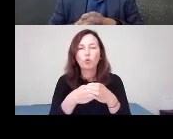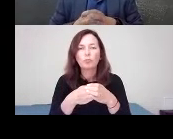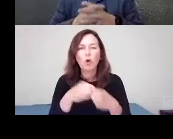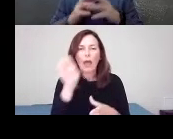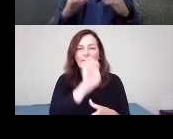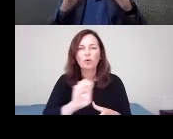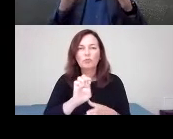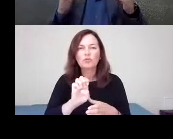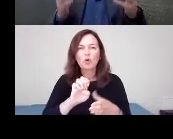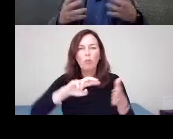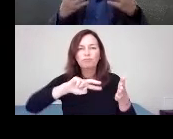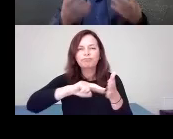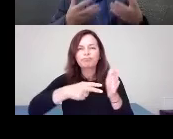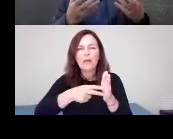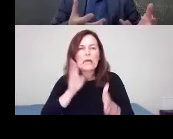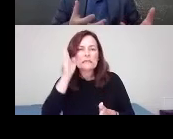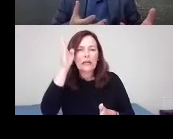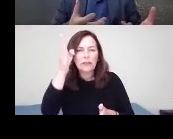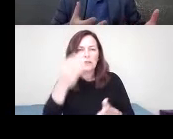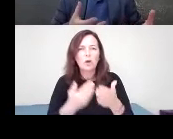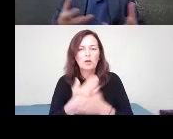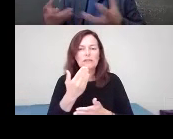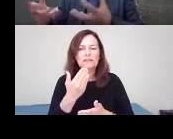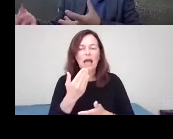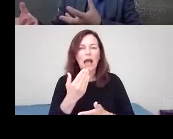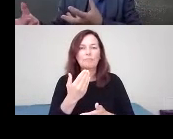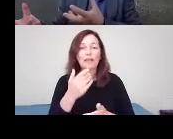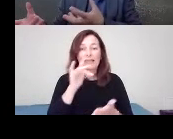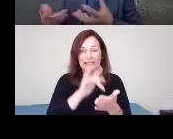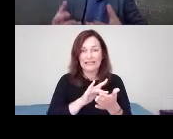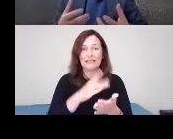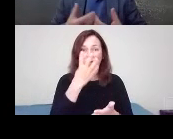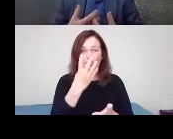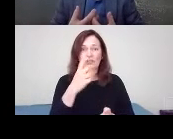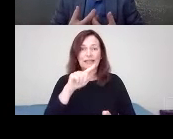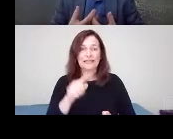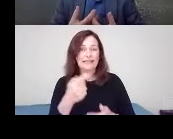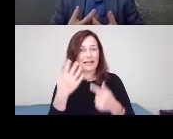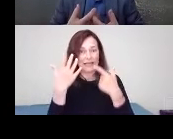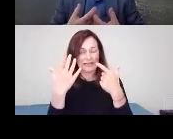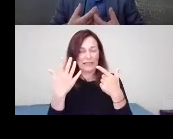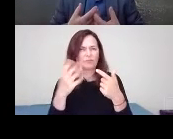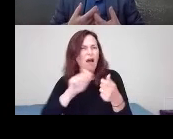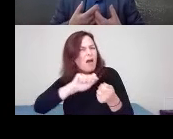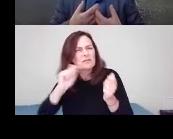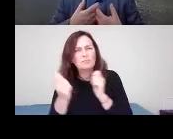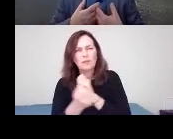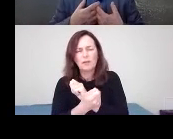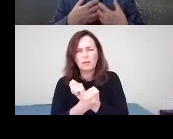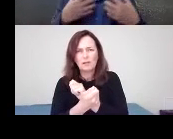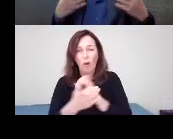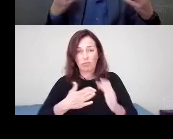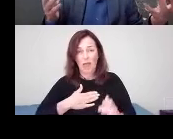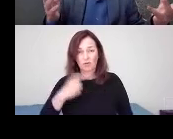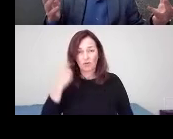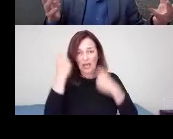recognize exactly this new kind of thinking, that the old style is not anymore enough, but we need to really have a little